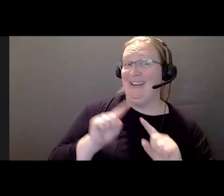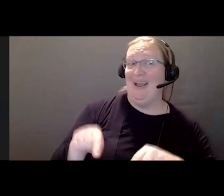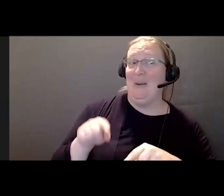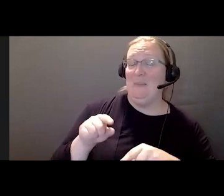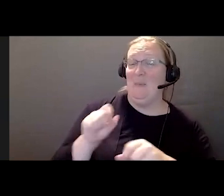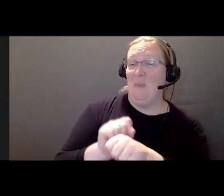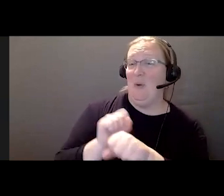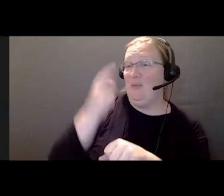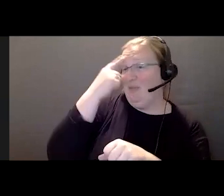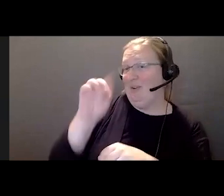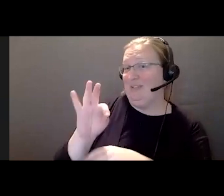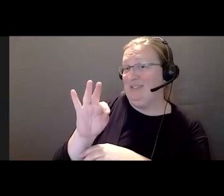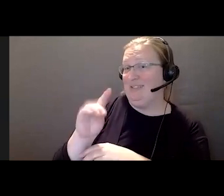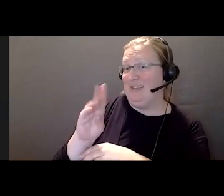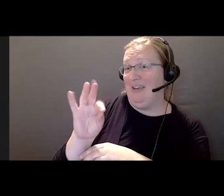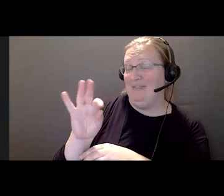Next, please.